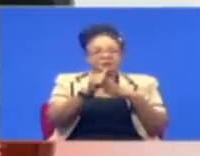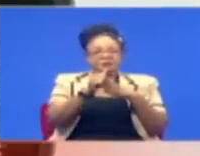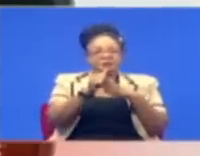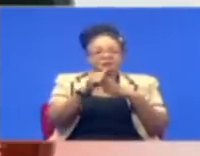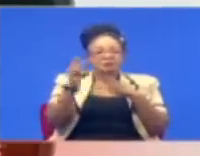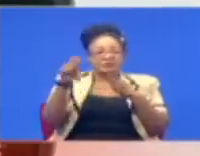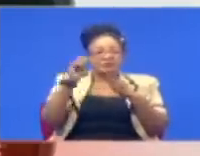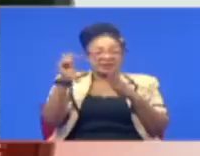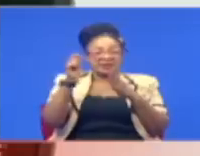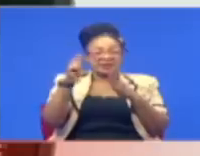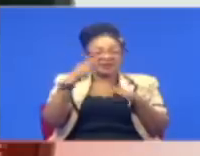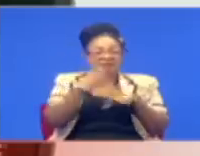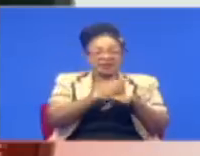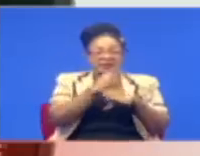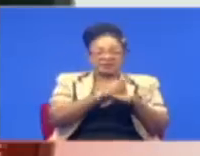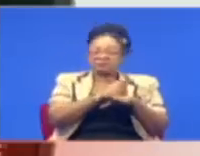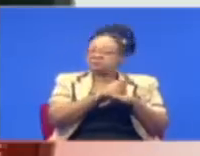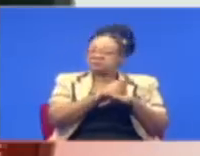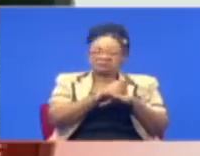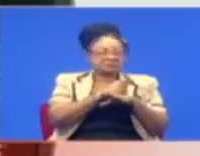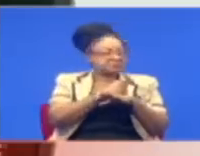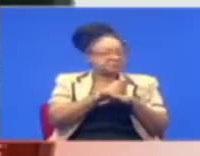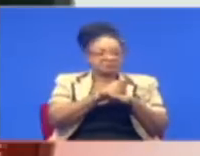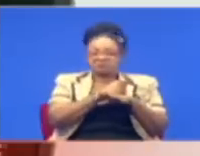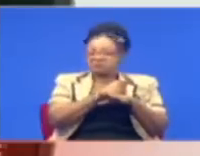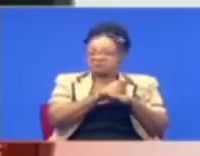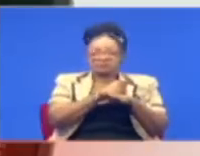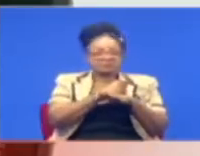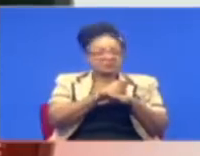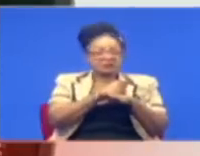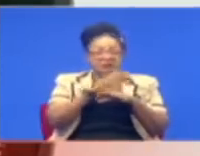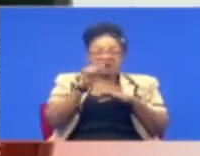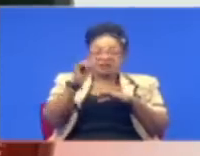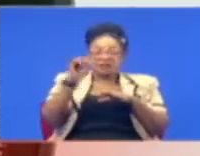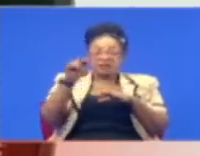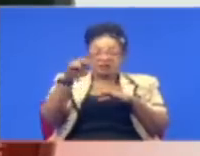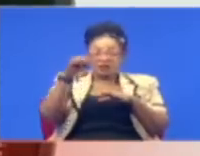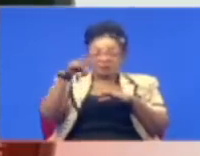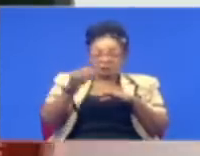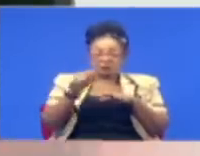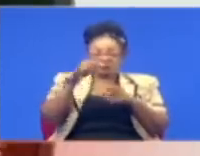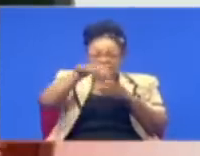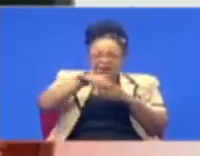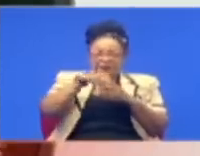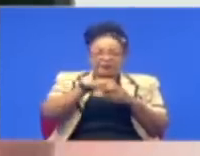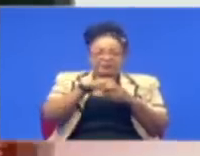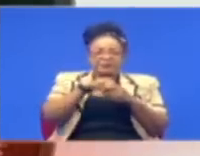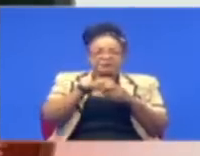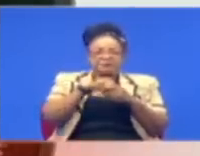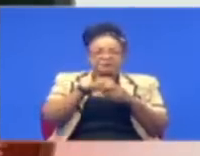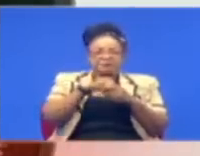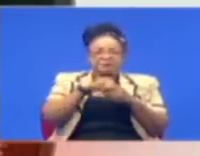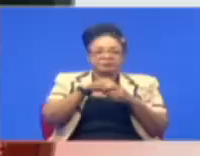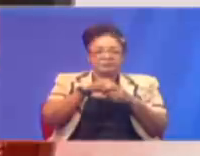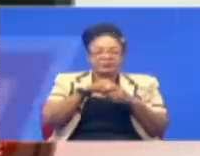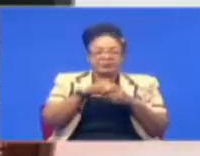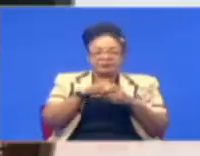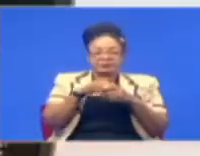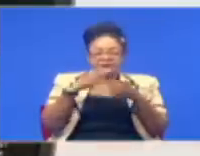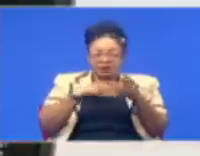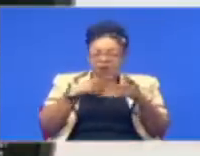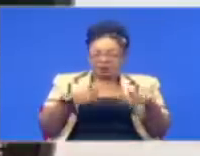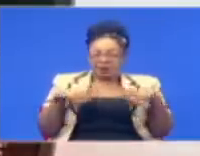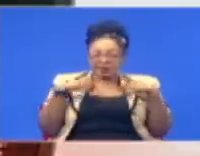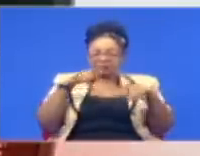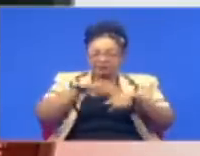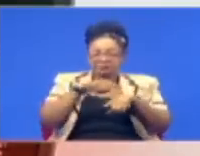Kenya and Ghana did not. Singapore, within our lifetime, is in the first world. We are